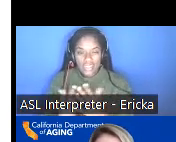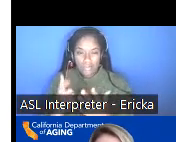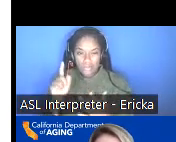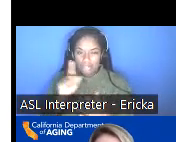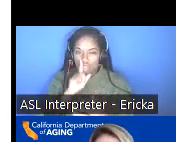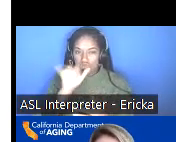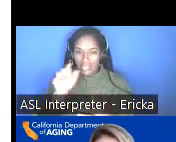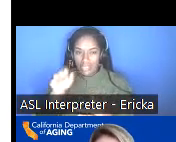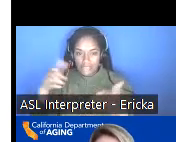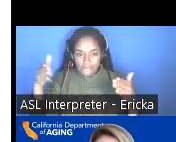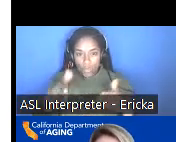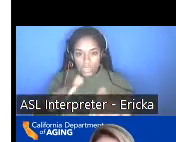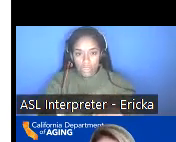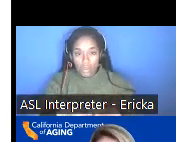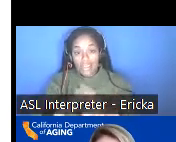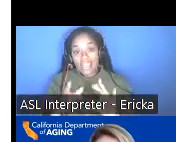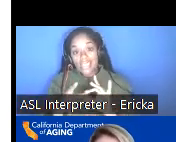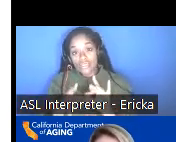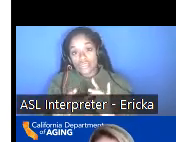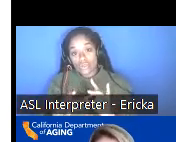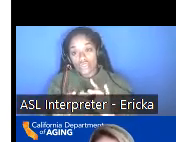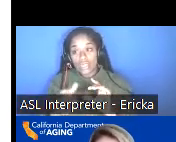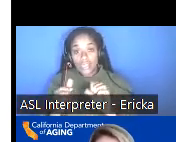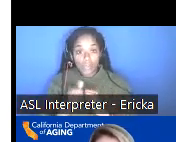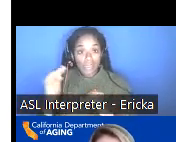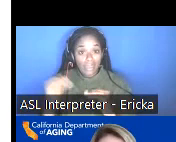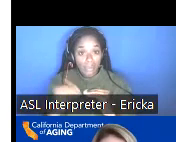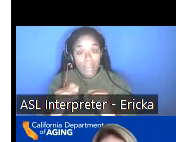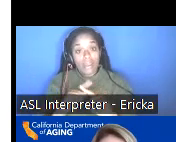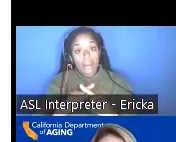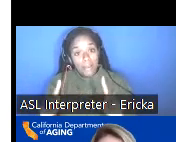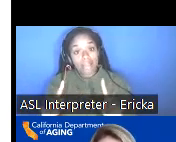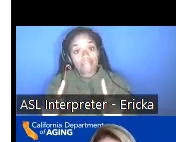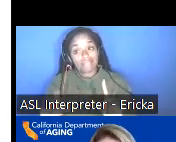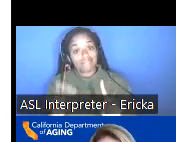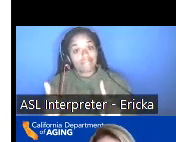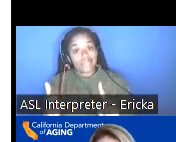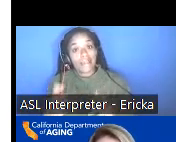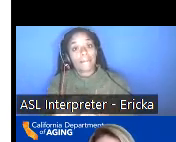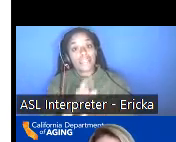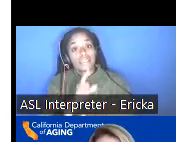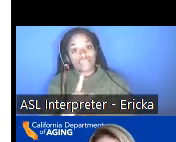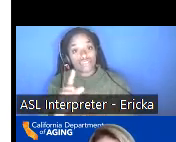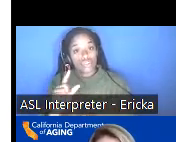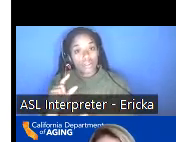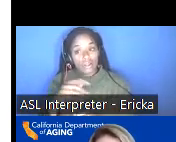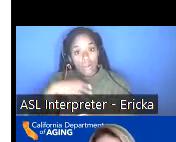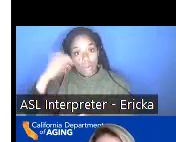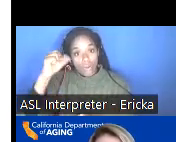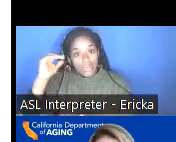that has to do not only with embedding equity, but also ensuring that older adults and people with disabilities are